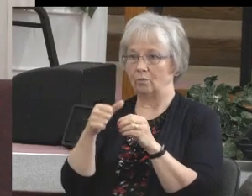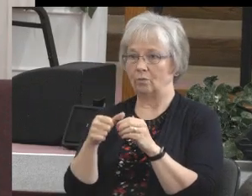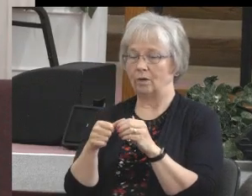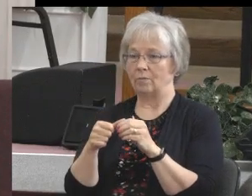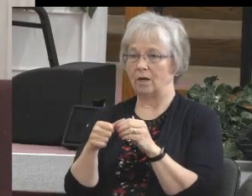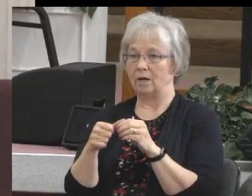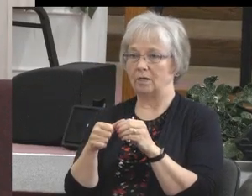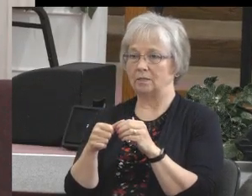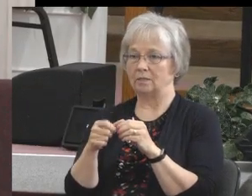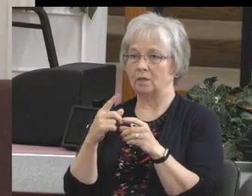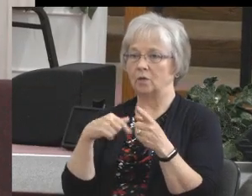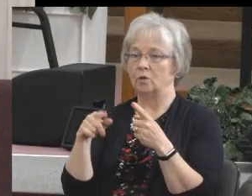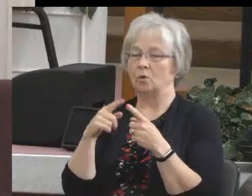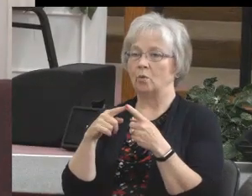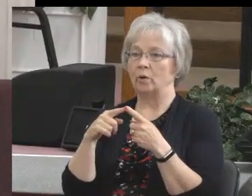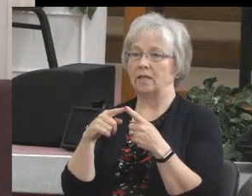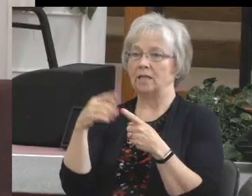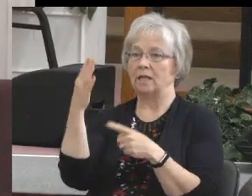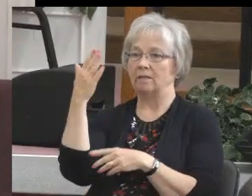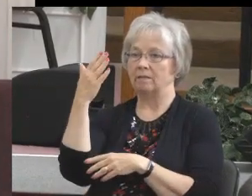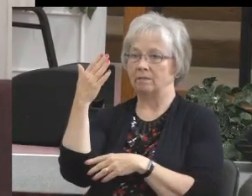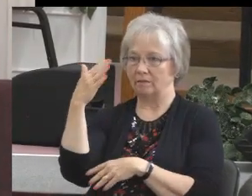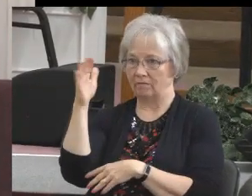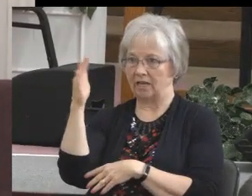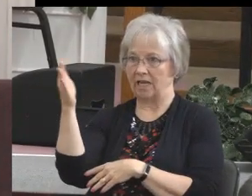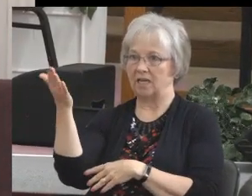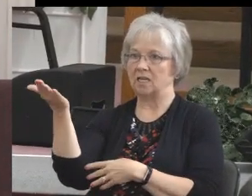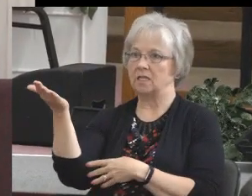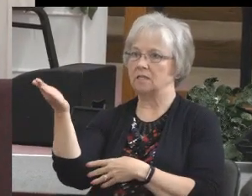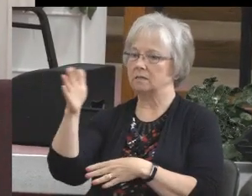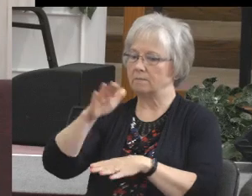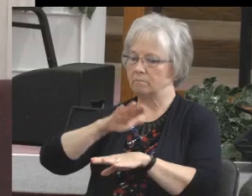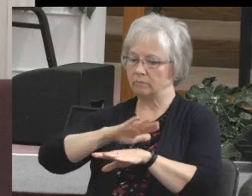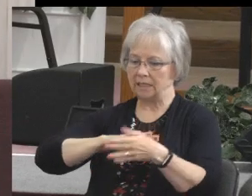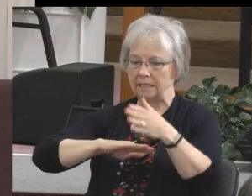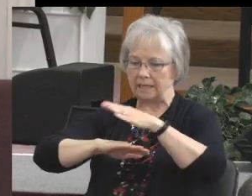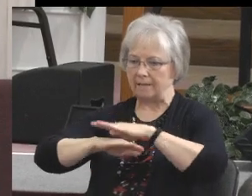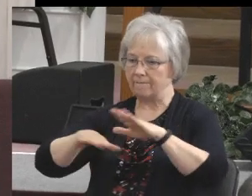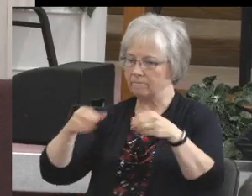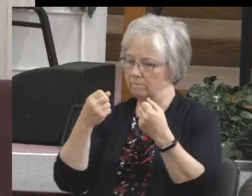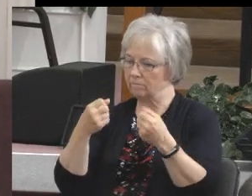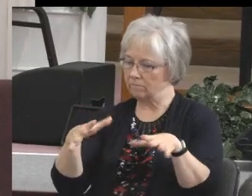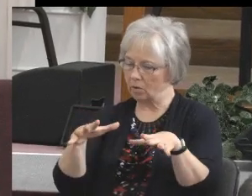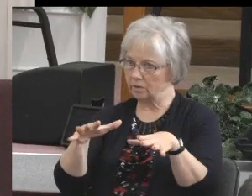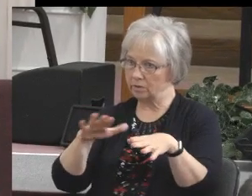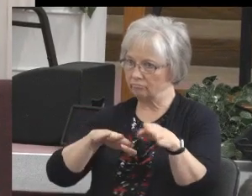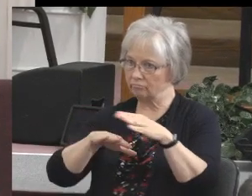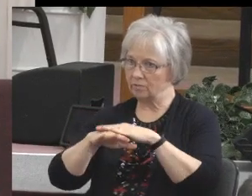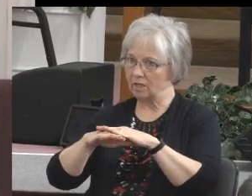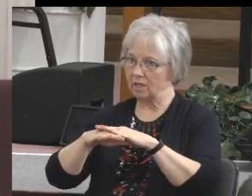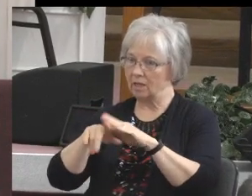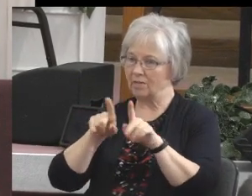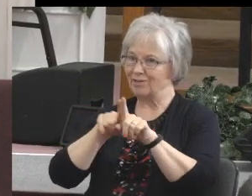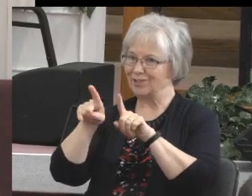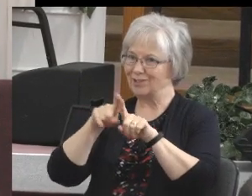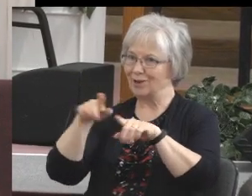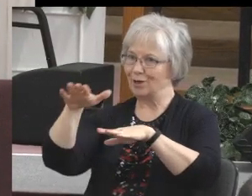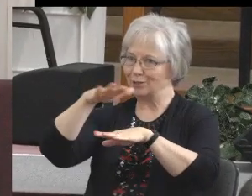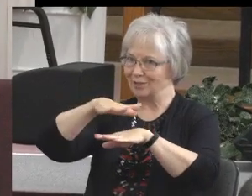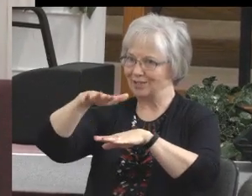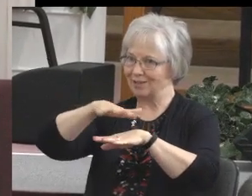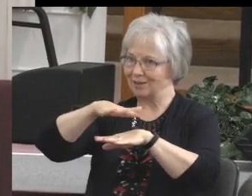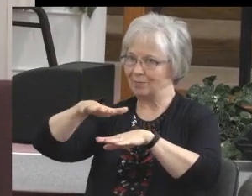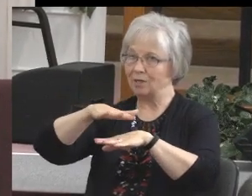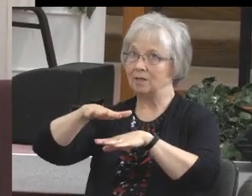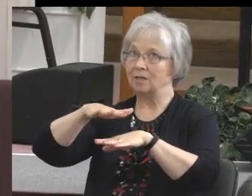when the flag is completely folded, the stars are uppermost, reminding us of our national